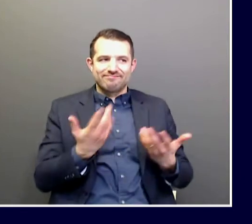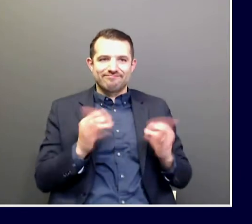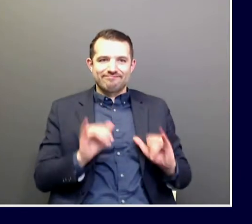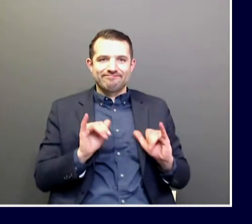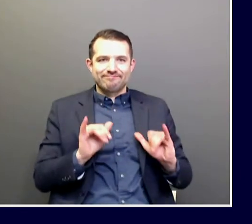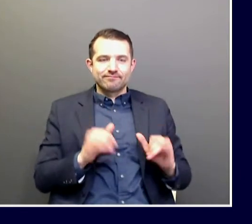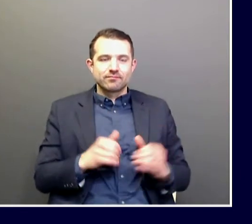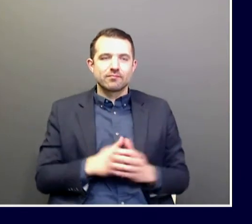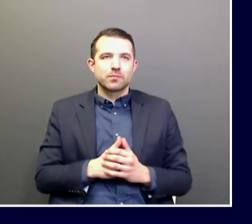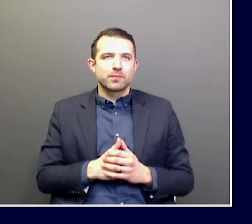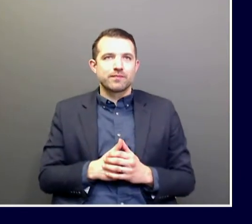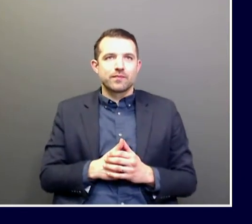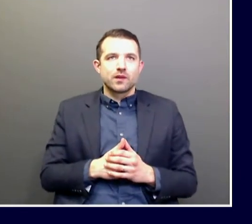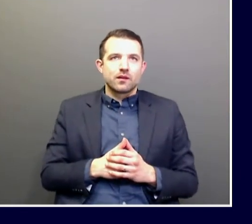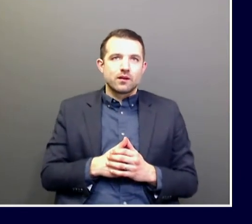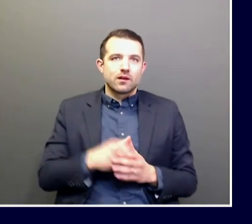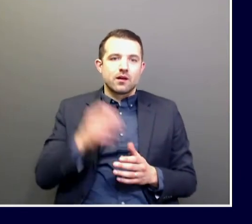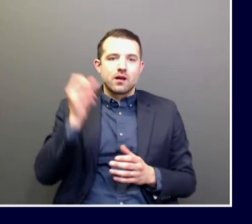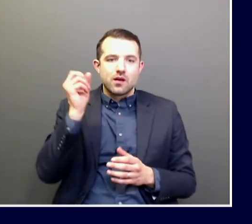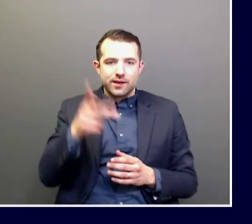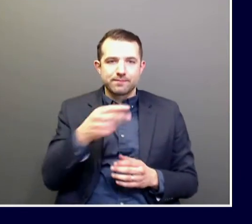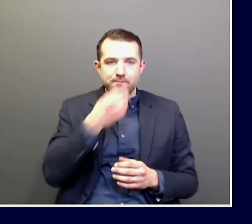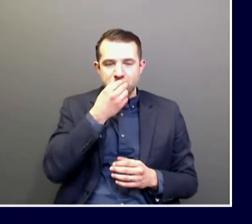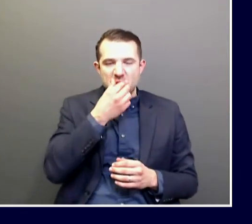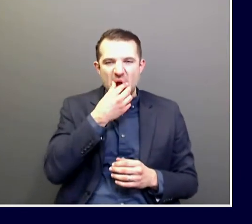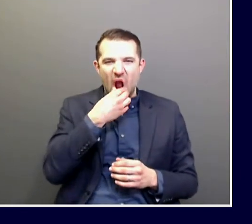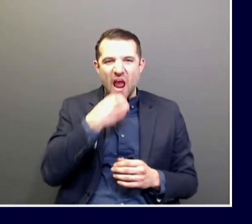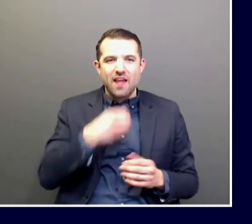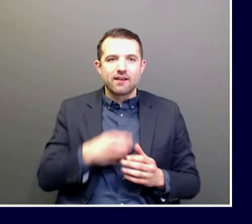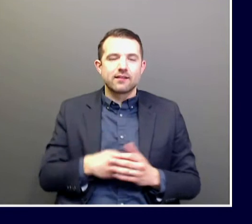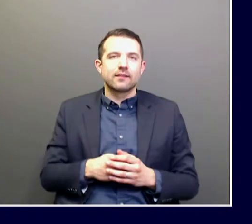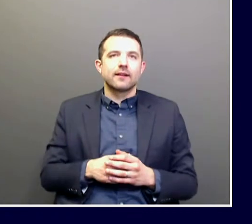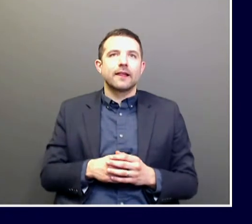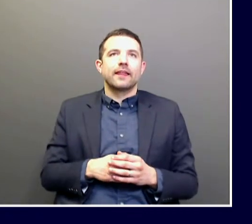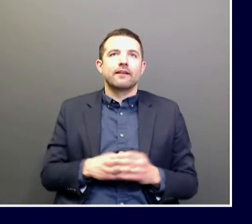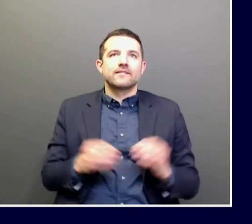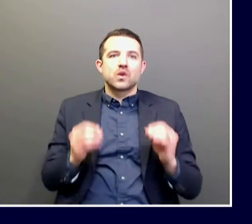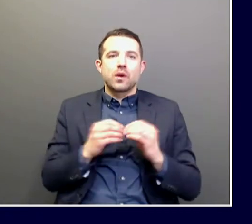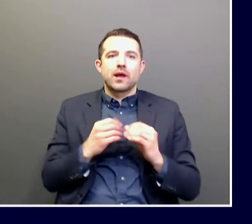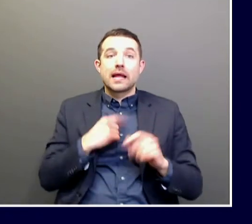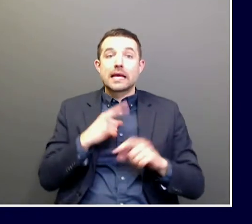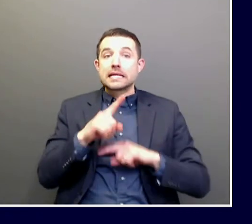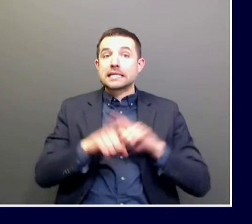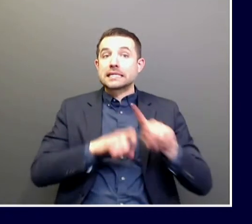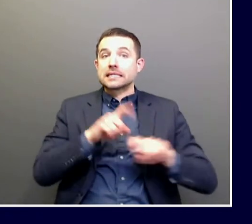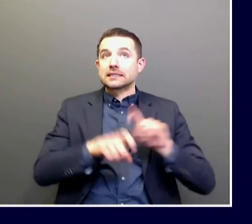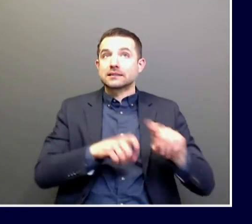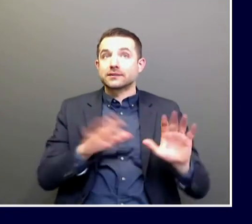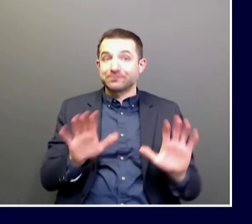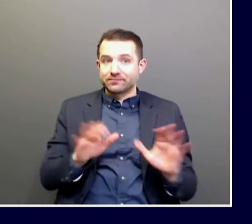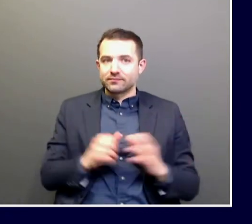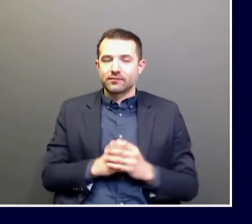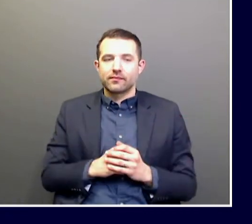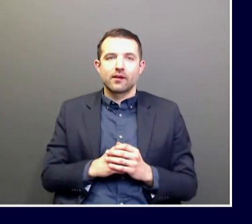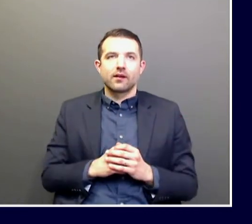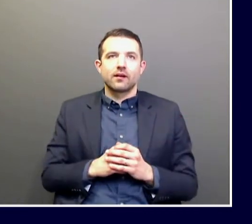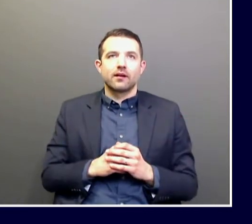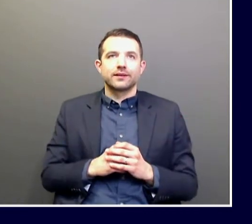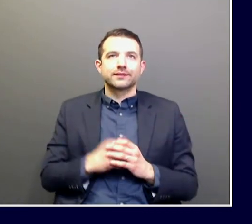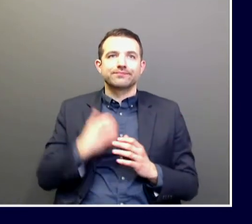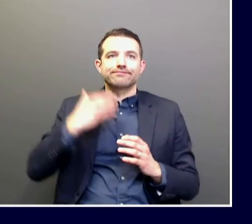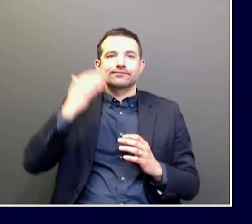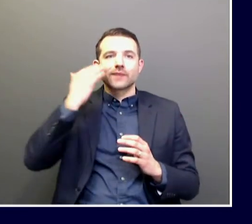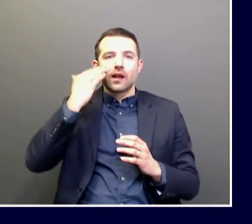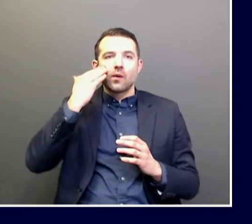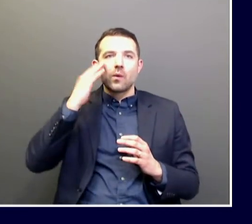Okay. Just a little bit more on this. I know it's been, this session has taken a while, but just bear with me